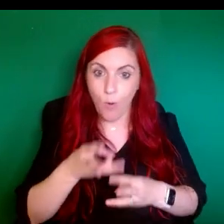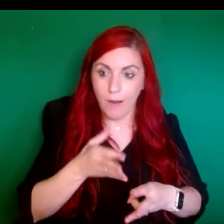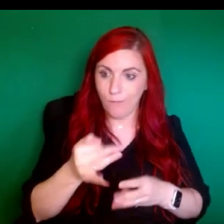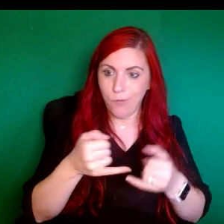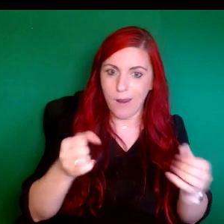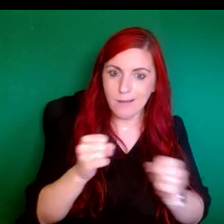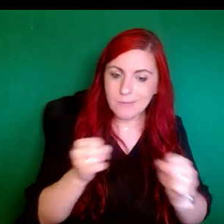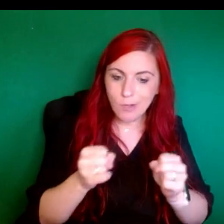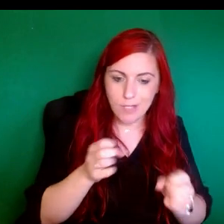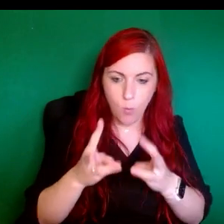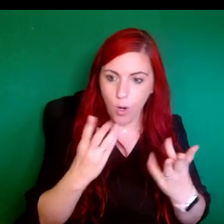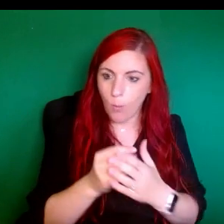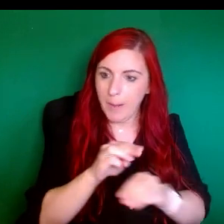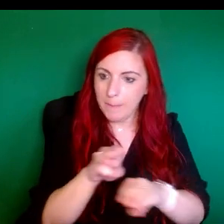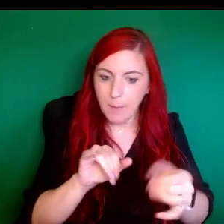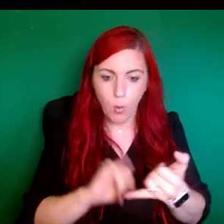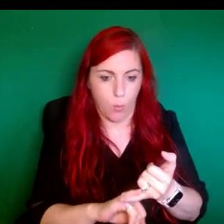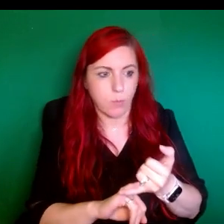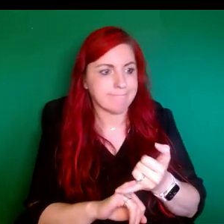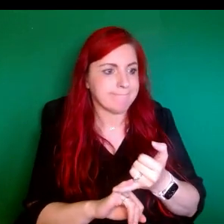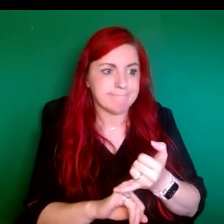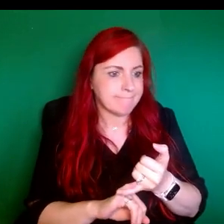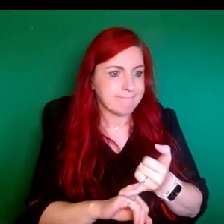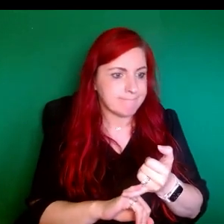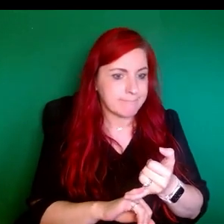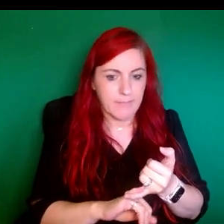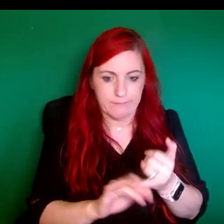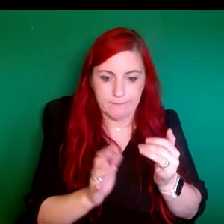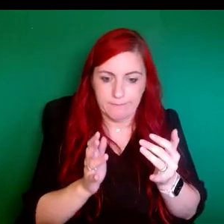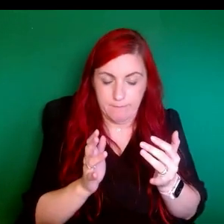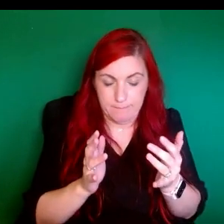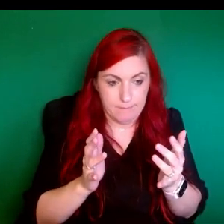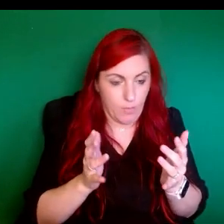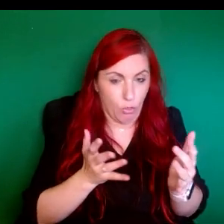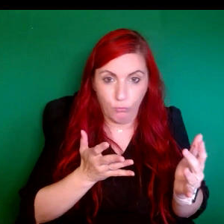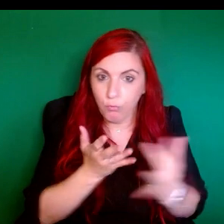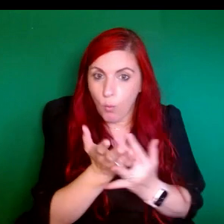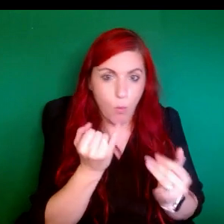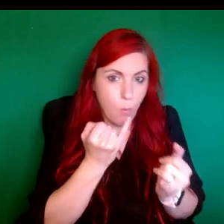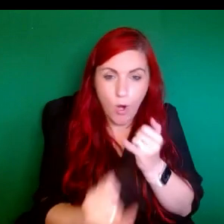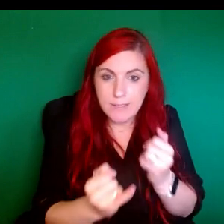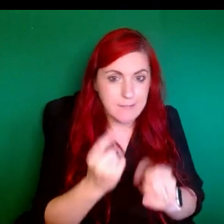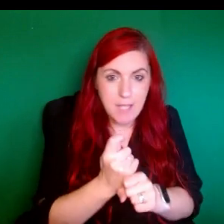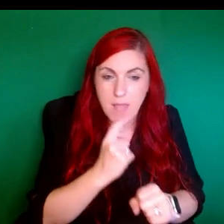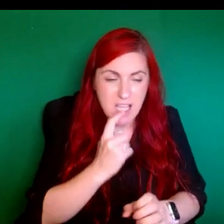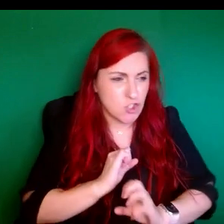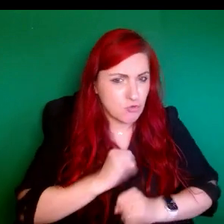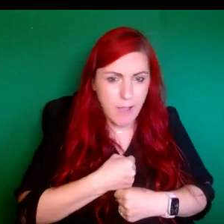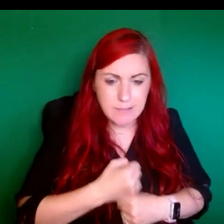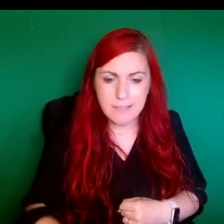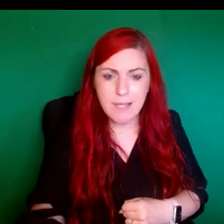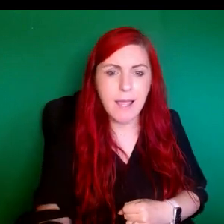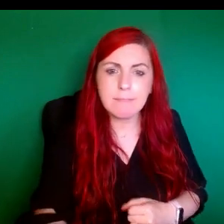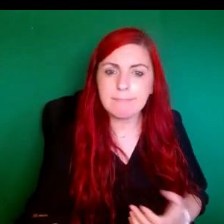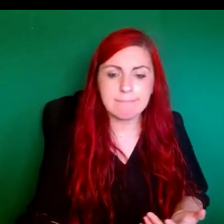staff. So when you work in a frontline service and you're working with people who are really, really, in their boots, and